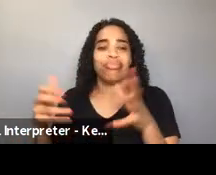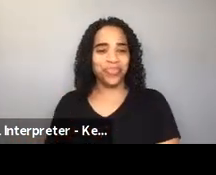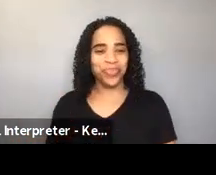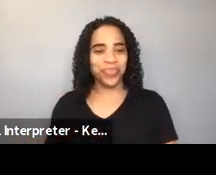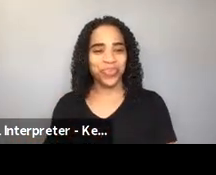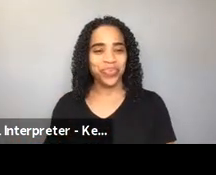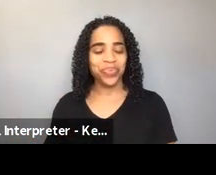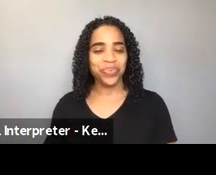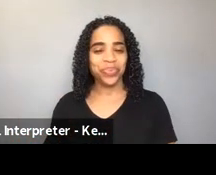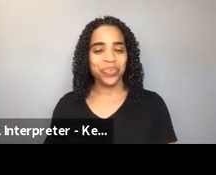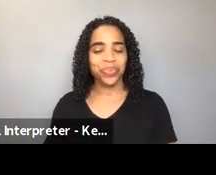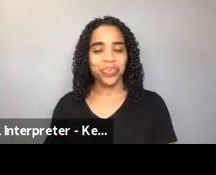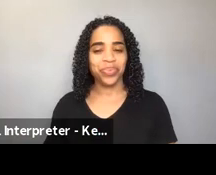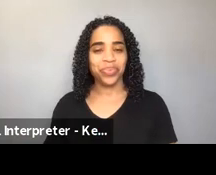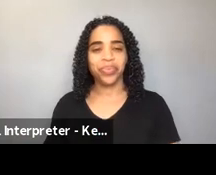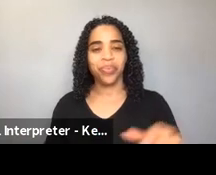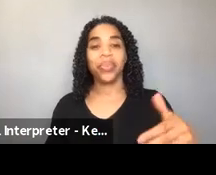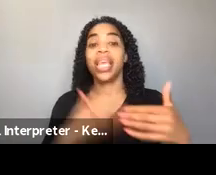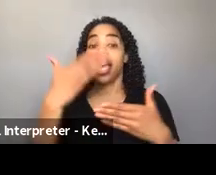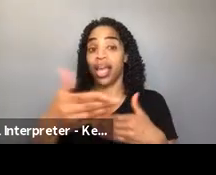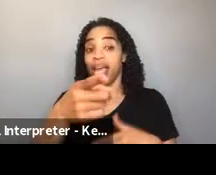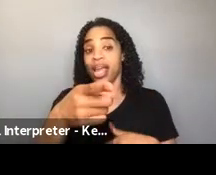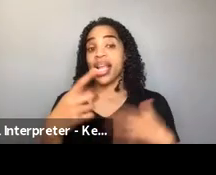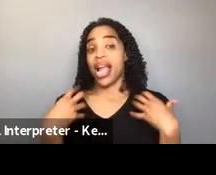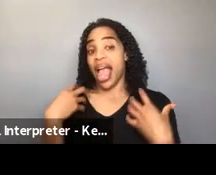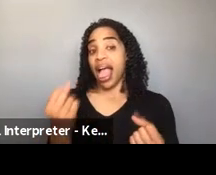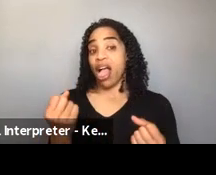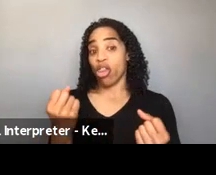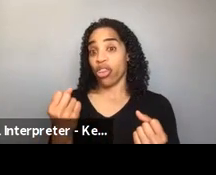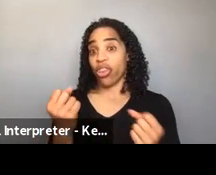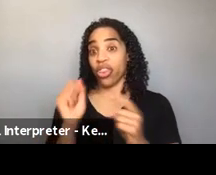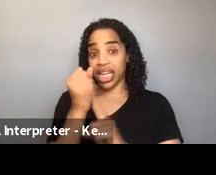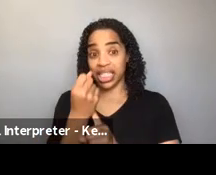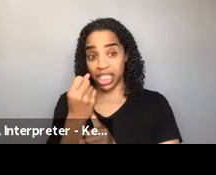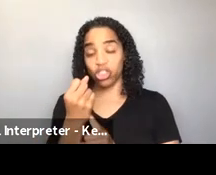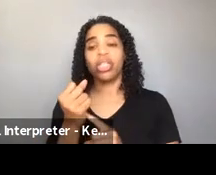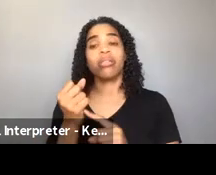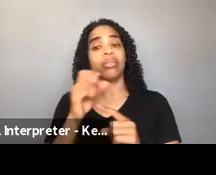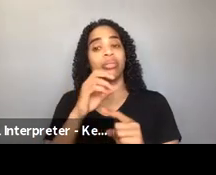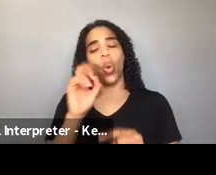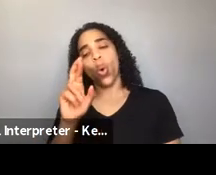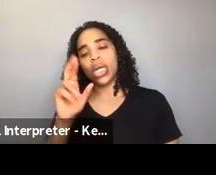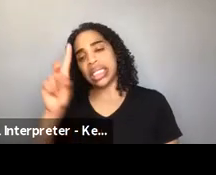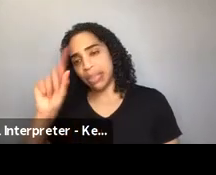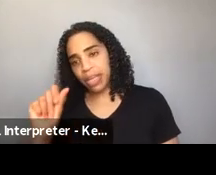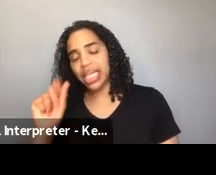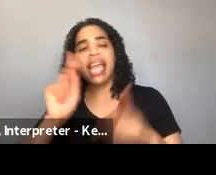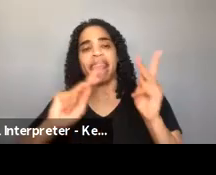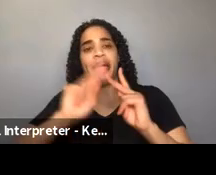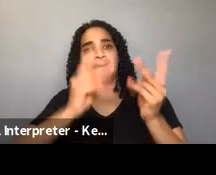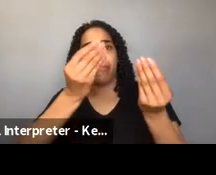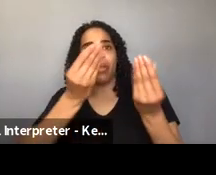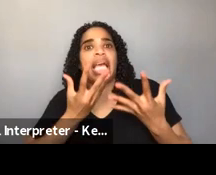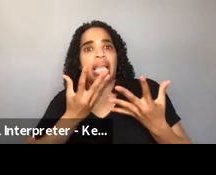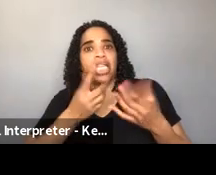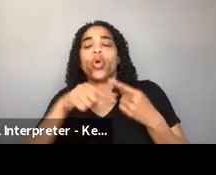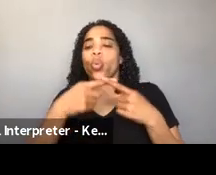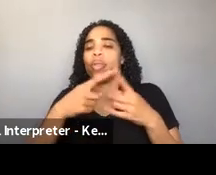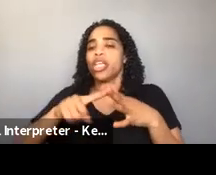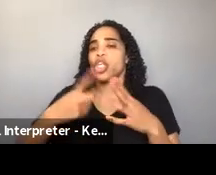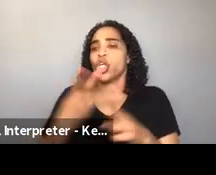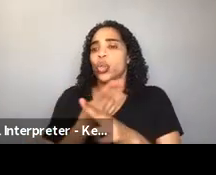Let's take a look at the health condition or disability that people report to us as they begin utilizing